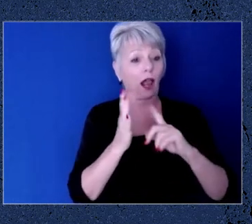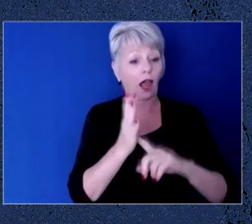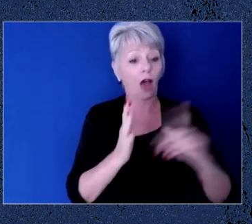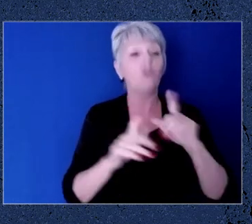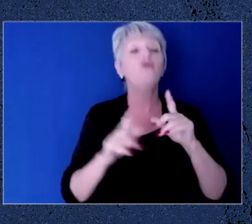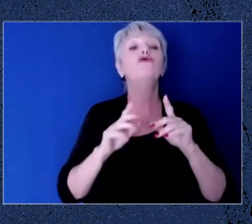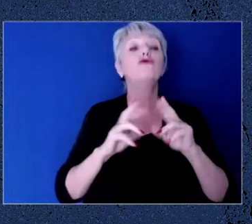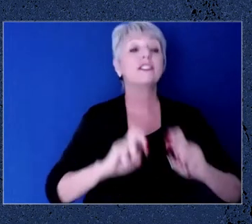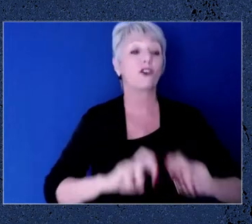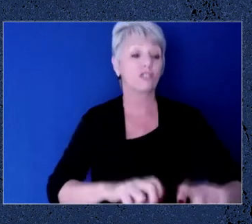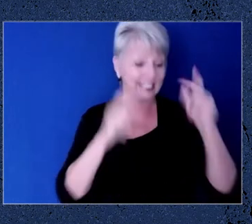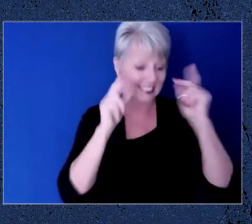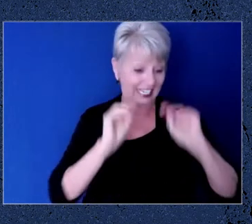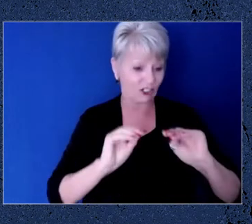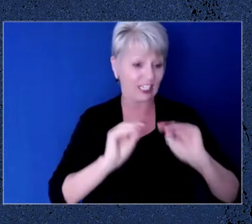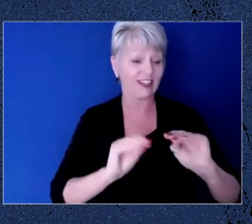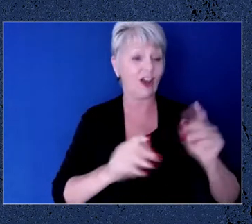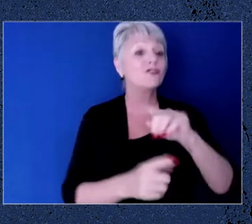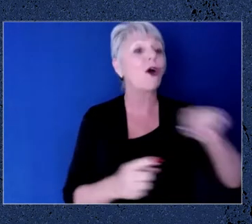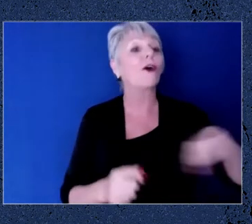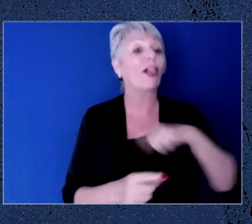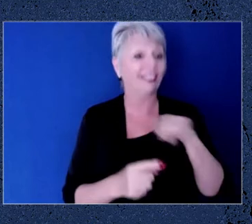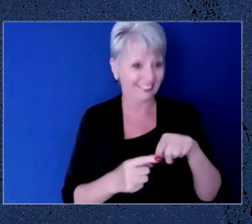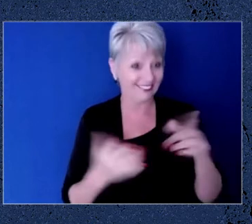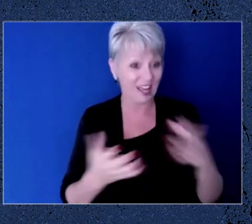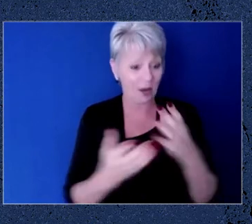because, sorry to bag the ecologists, but we've got this